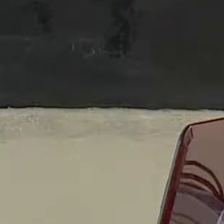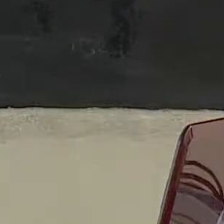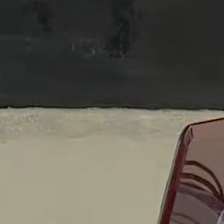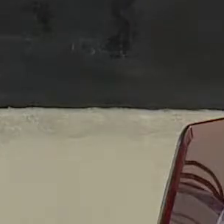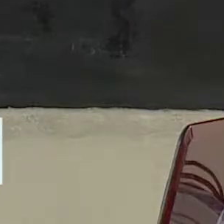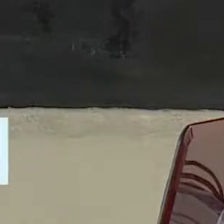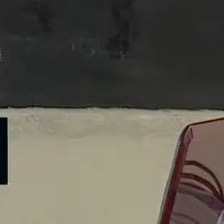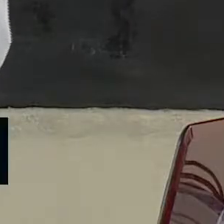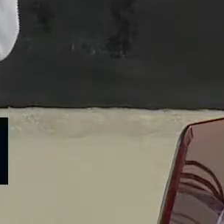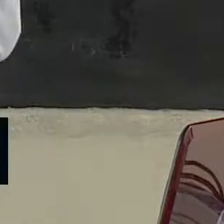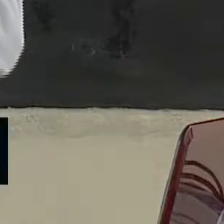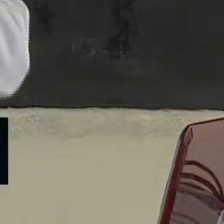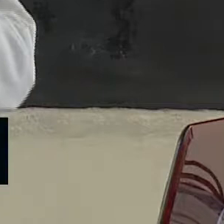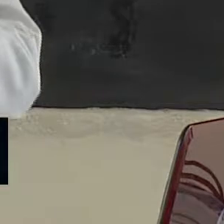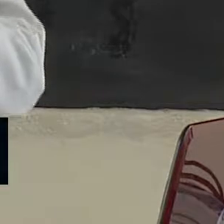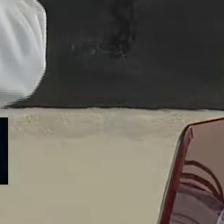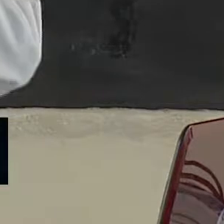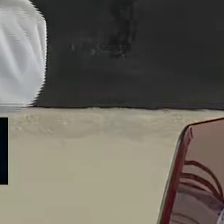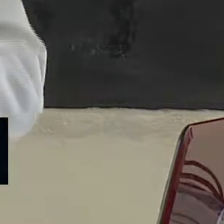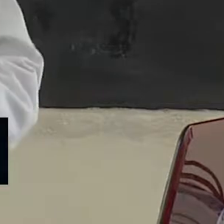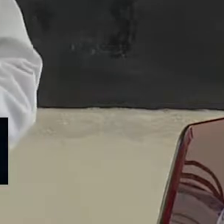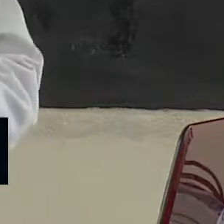very much for watching and